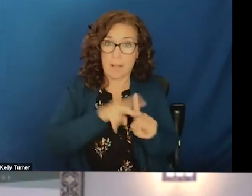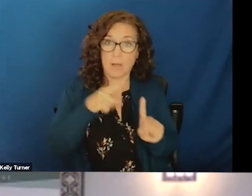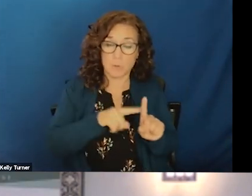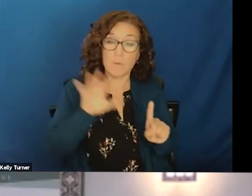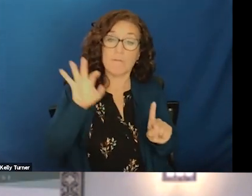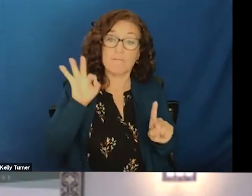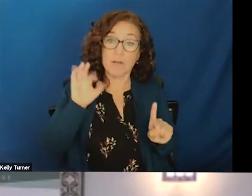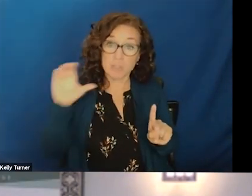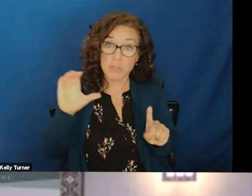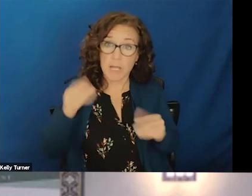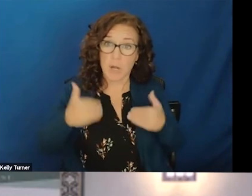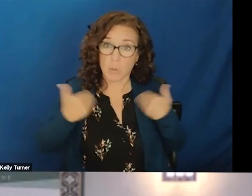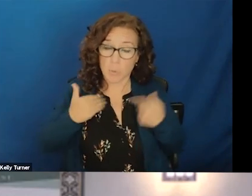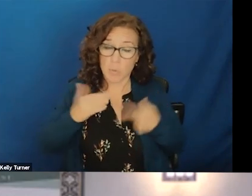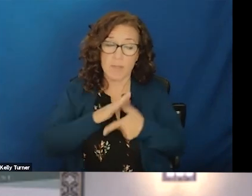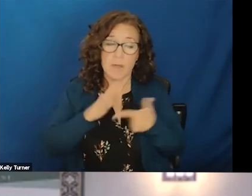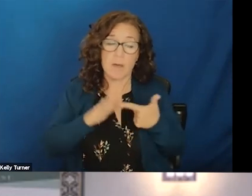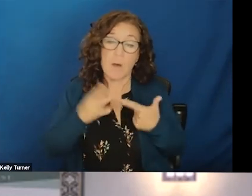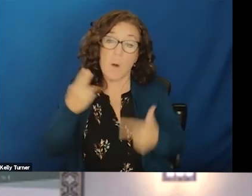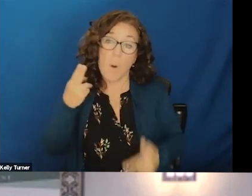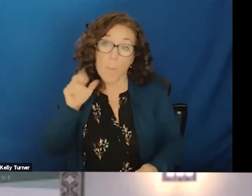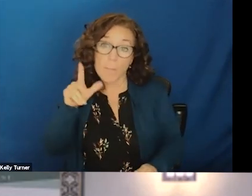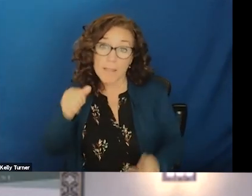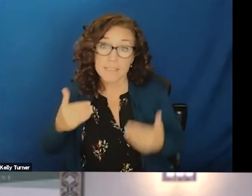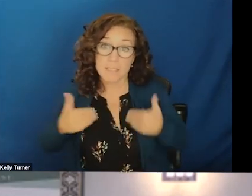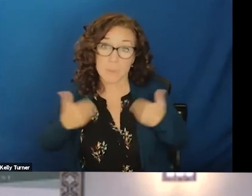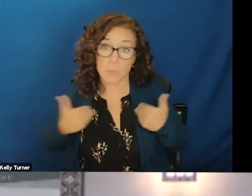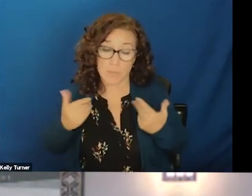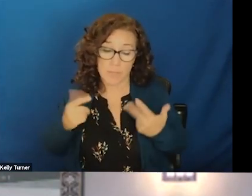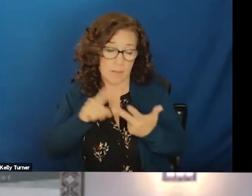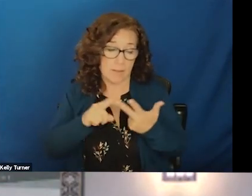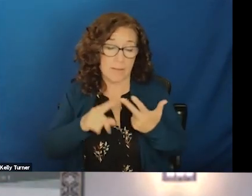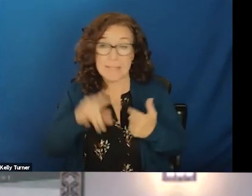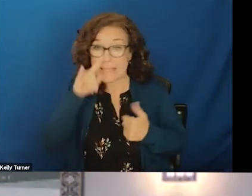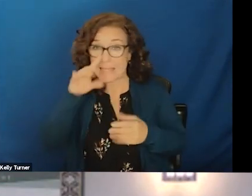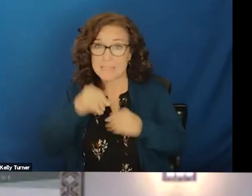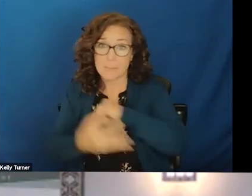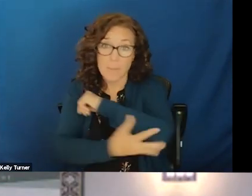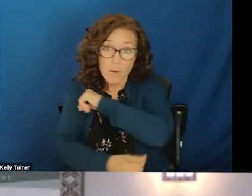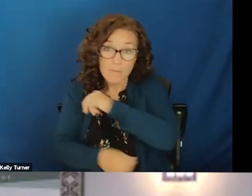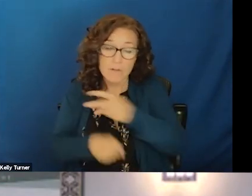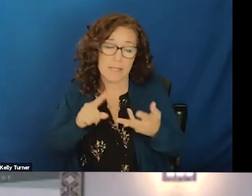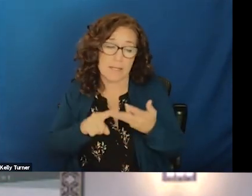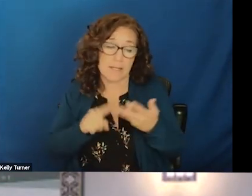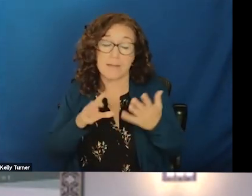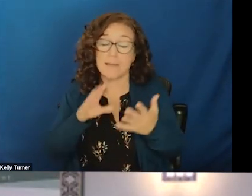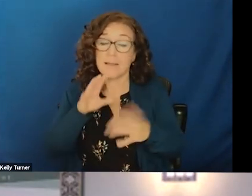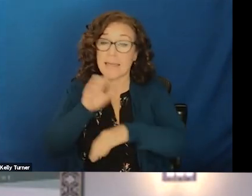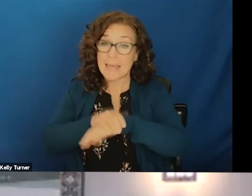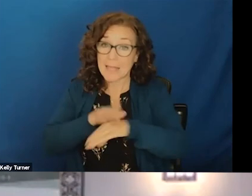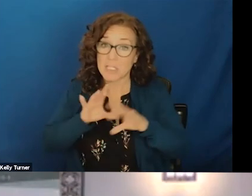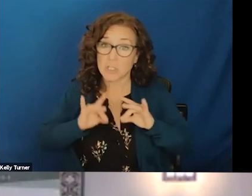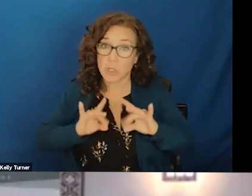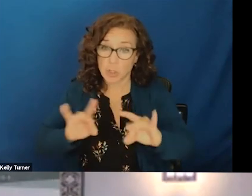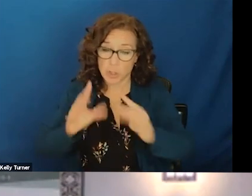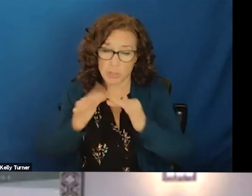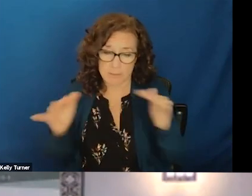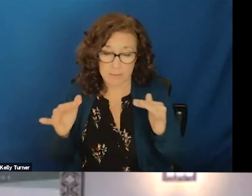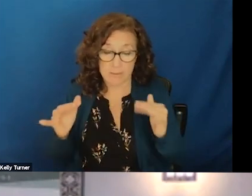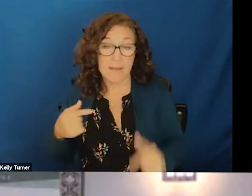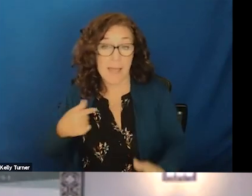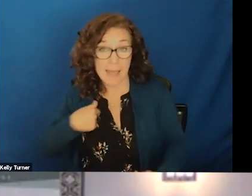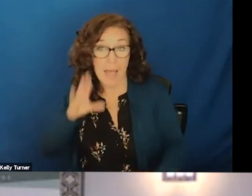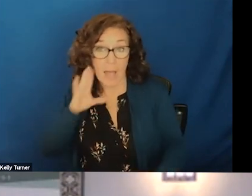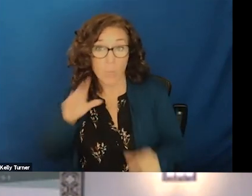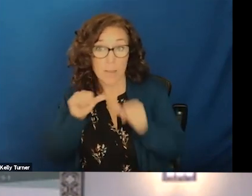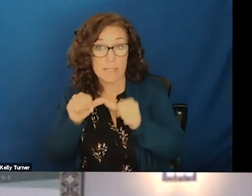homeless youth, English learners, kids in deep poverty, the most vulnerable of the vulnerable. And I'm going to speak out.